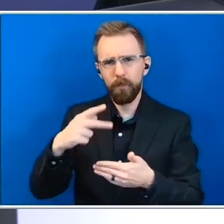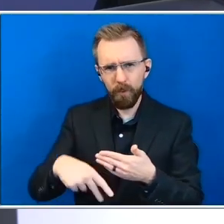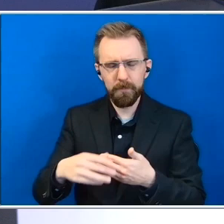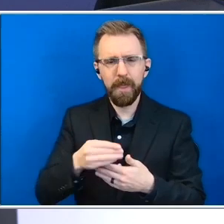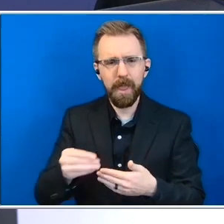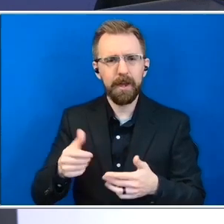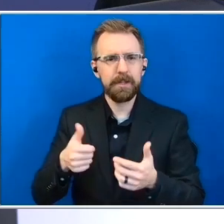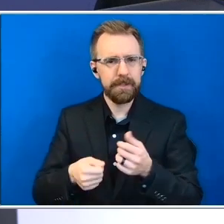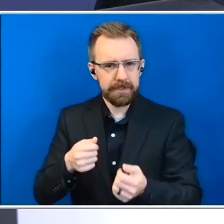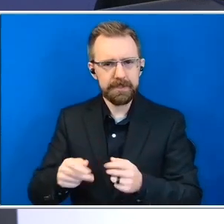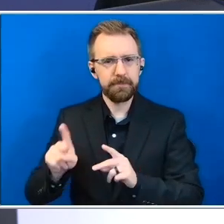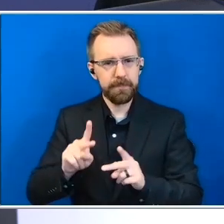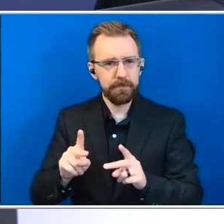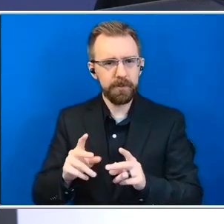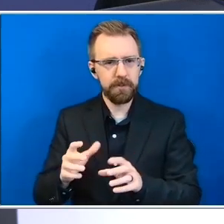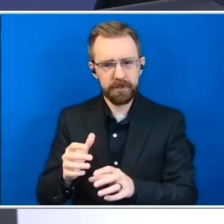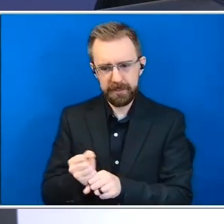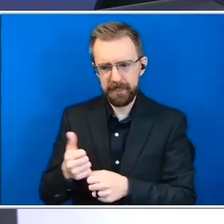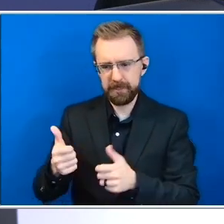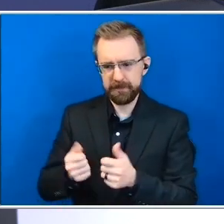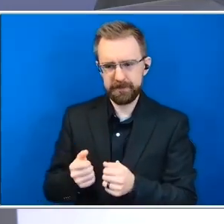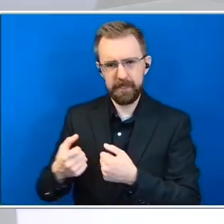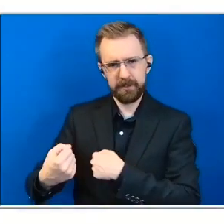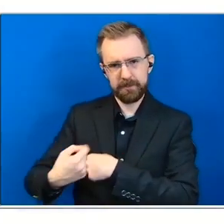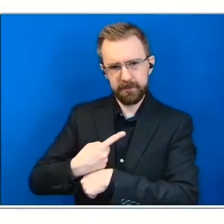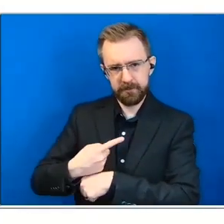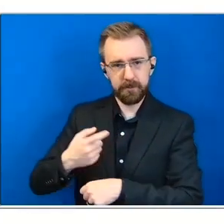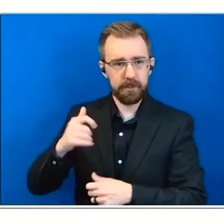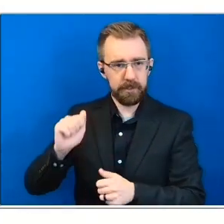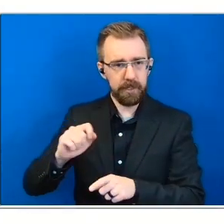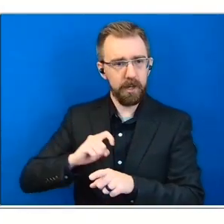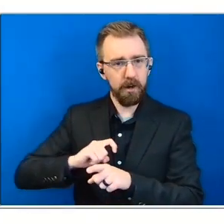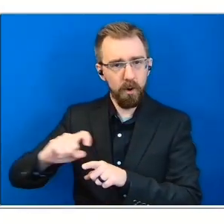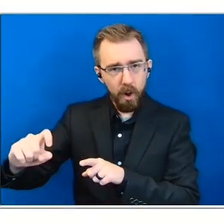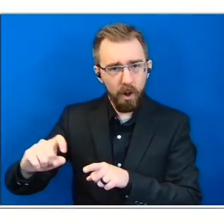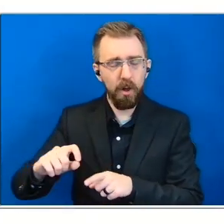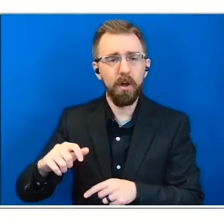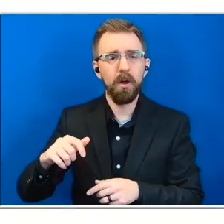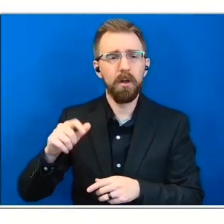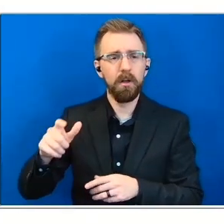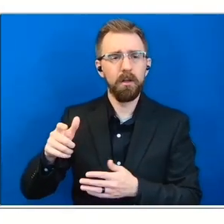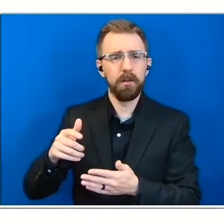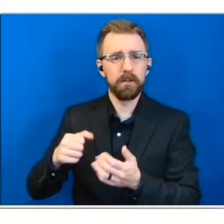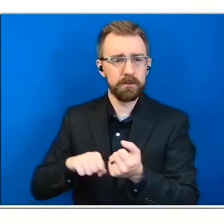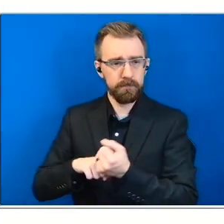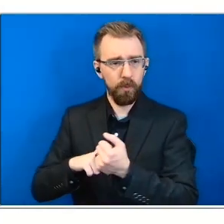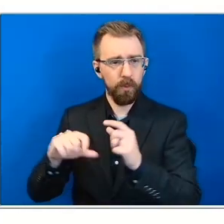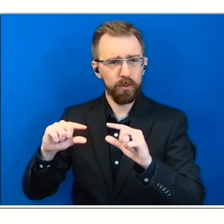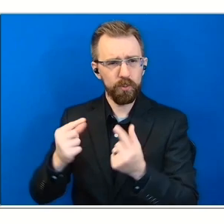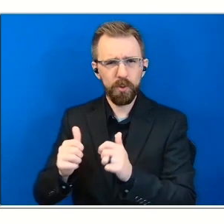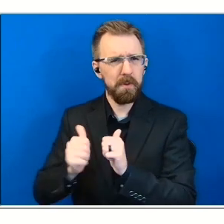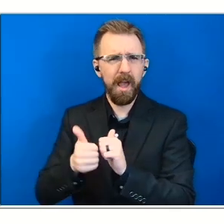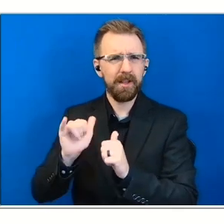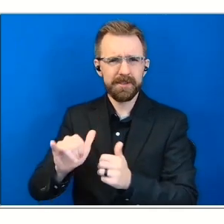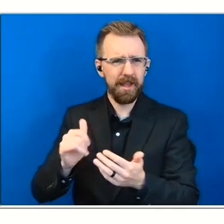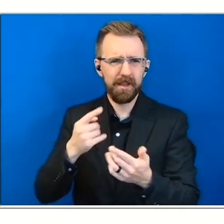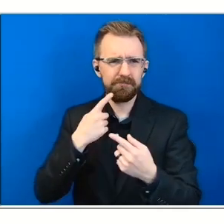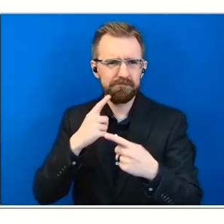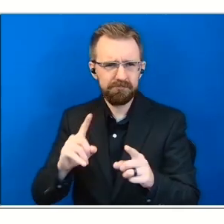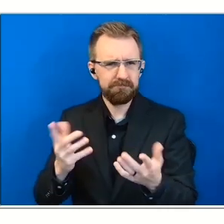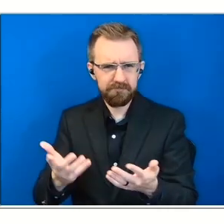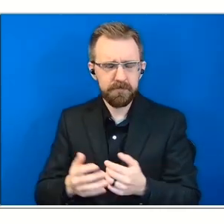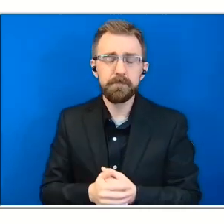back a text. Can they get a phone call? Can they do they find their way into a support group? What does it do for them? Yeah, our text